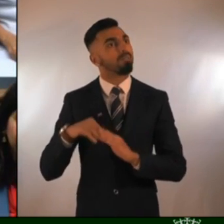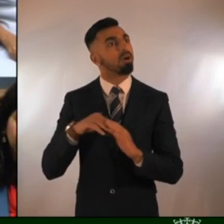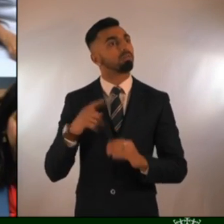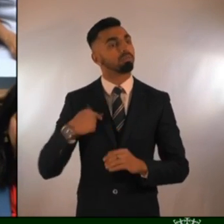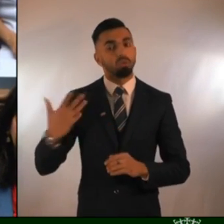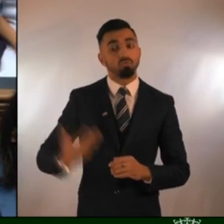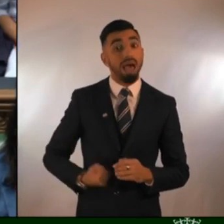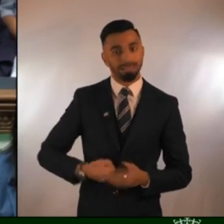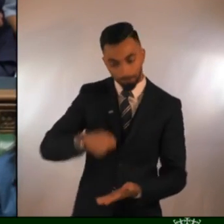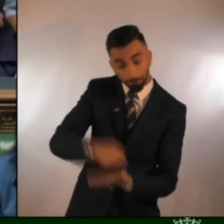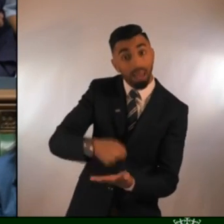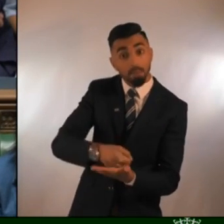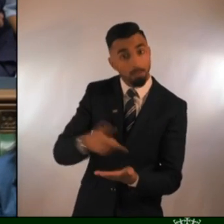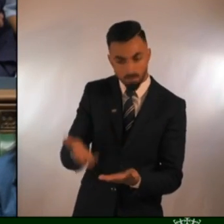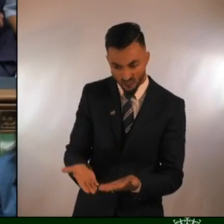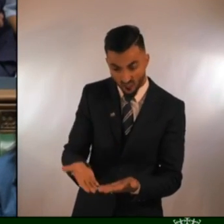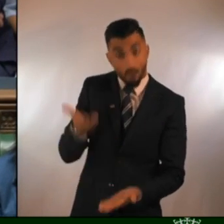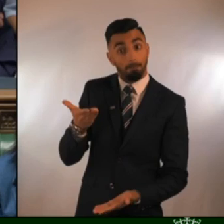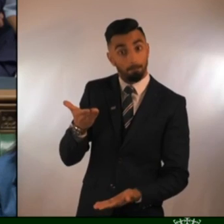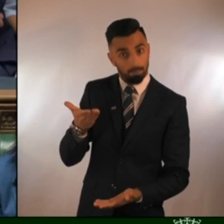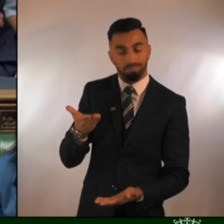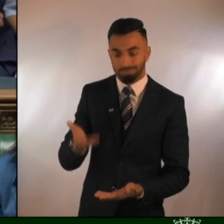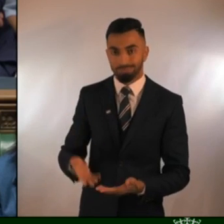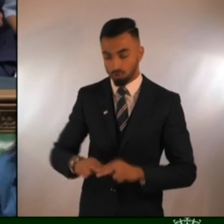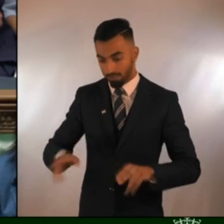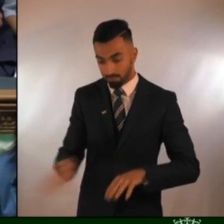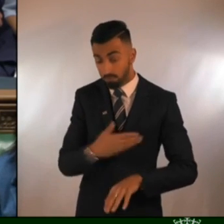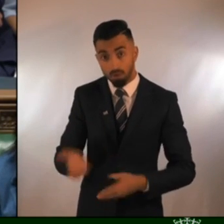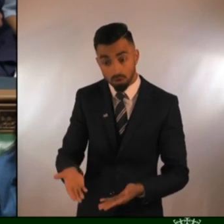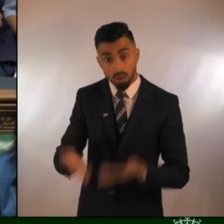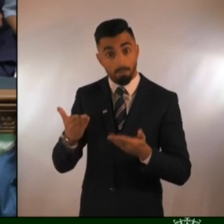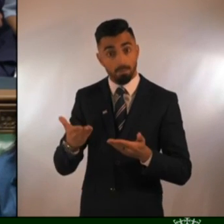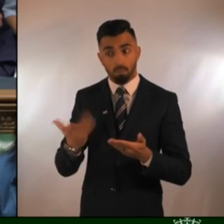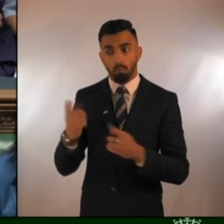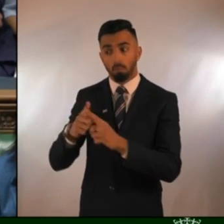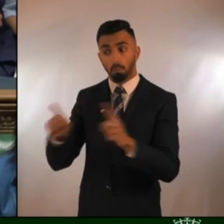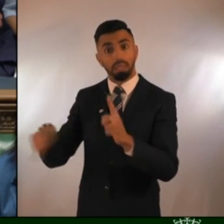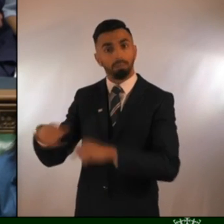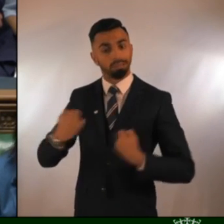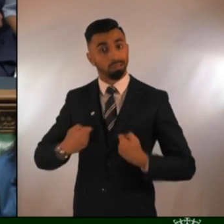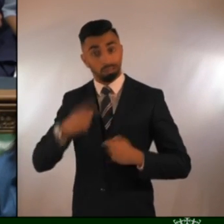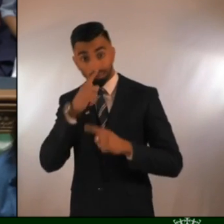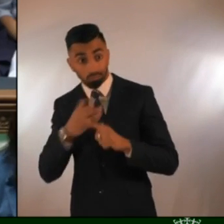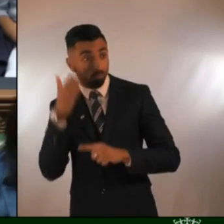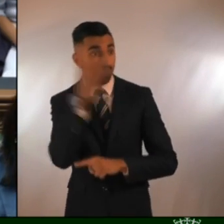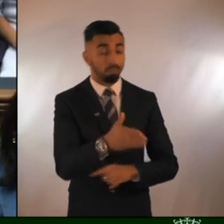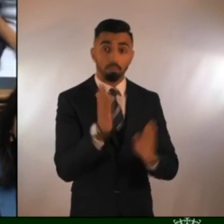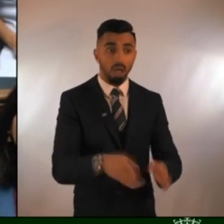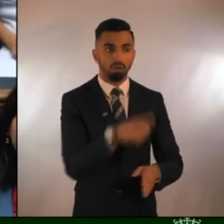the requirement for anyone to physically attend a job centre. Everything can be done by phone or